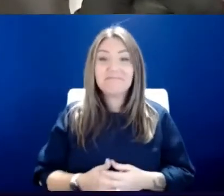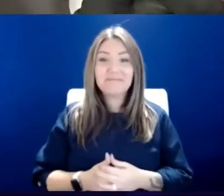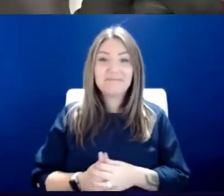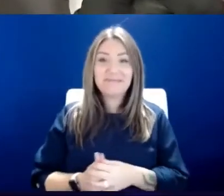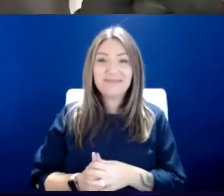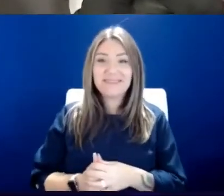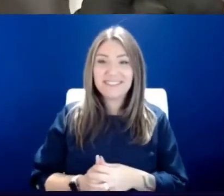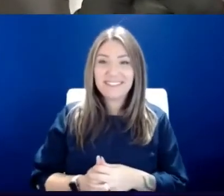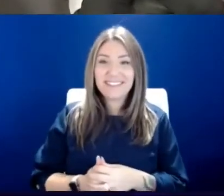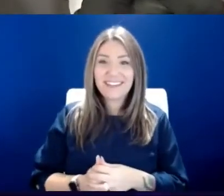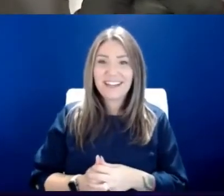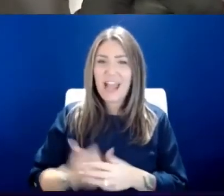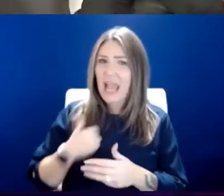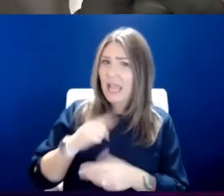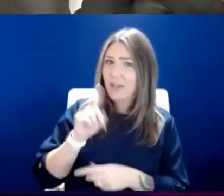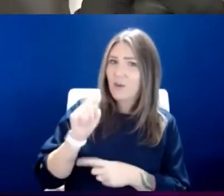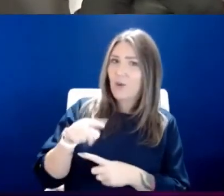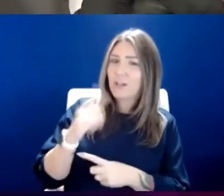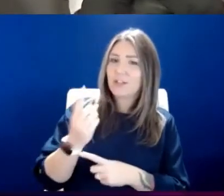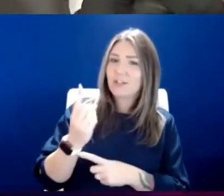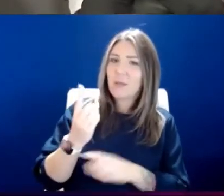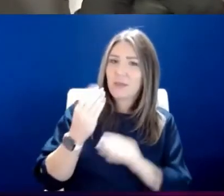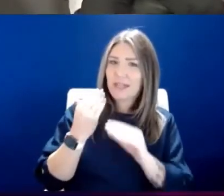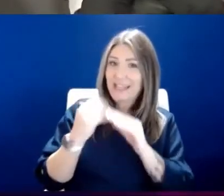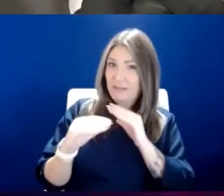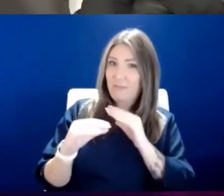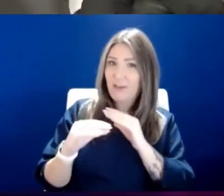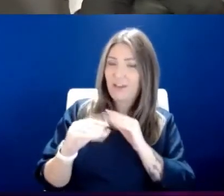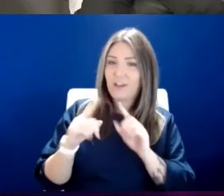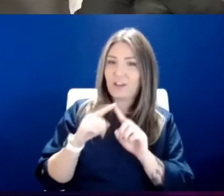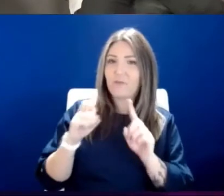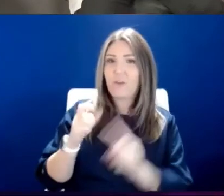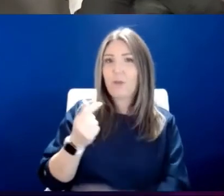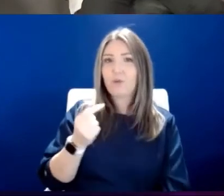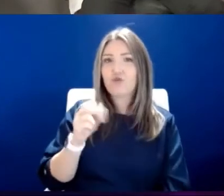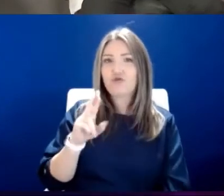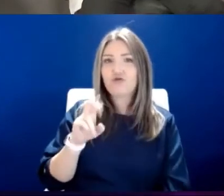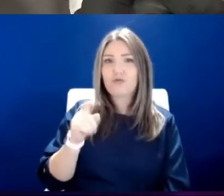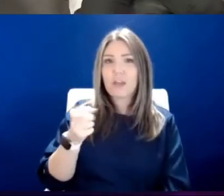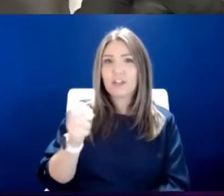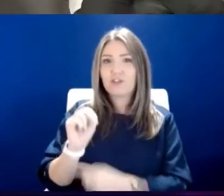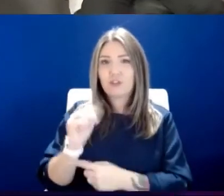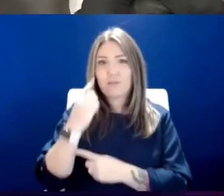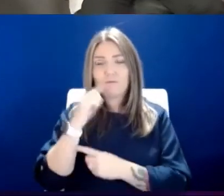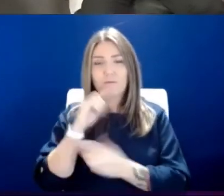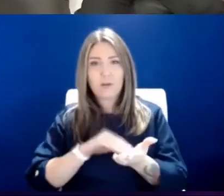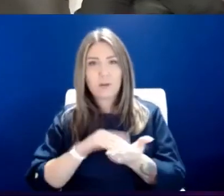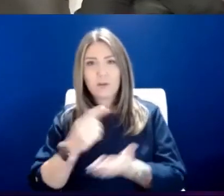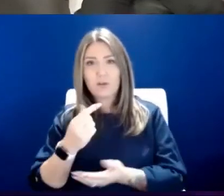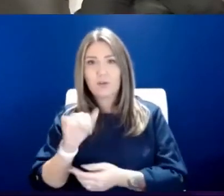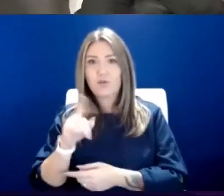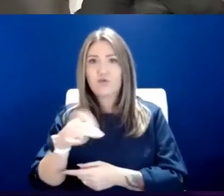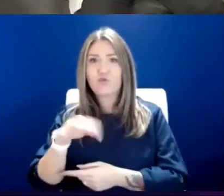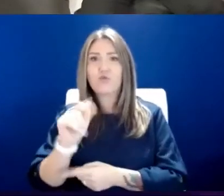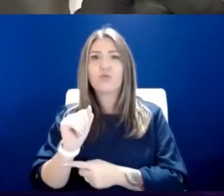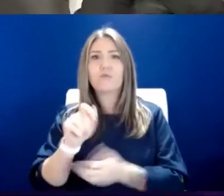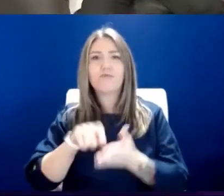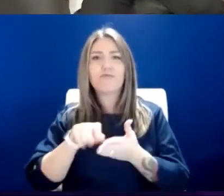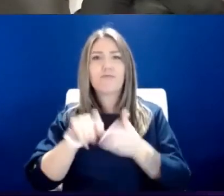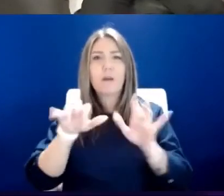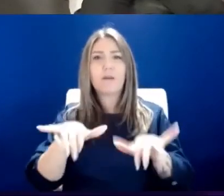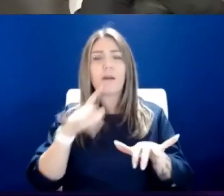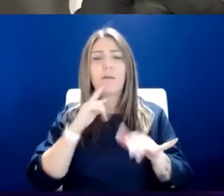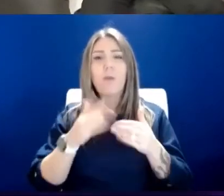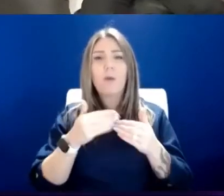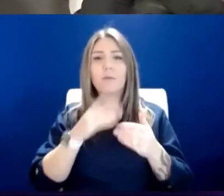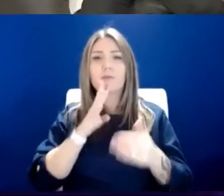I have a question that someone emailed in. It's from Gretchen. Gretchen has a question for Dr. Gupta. She writes, I'm almost 48. My